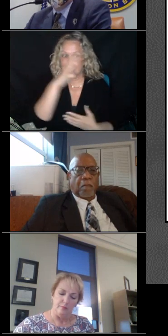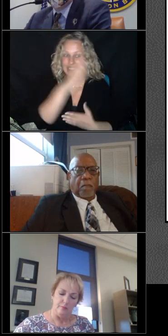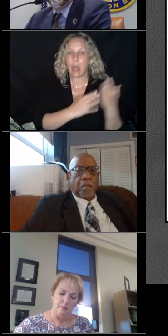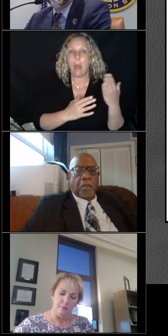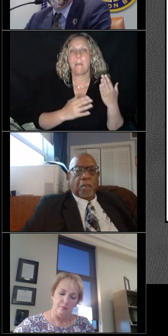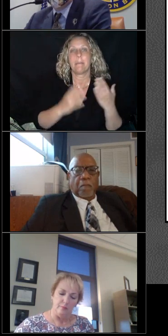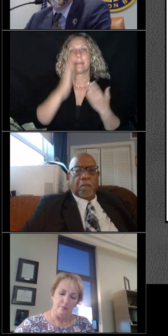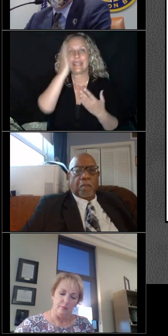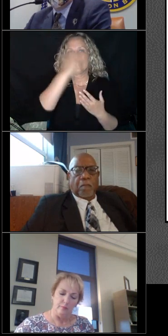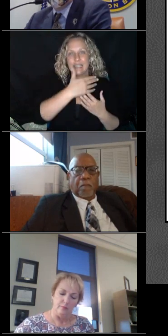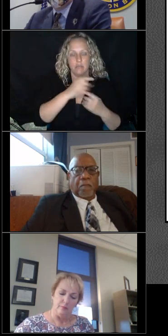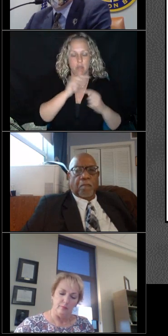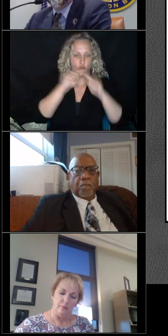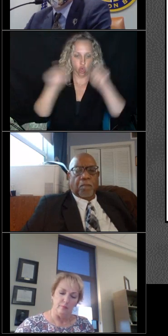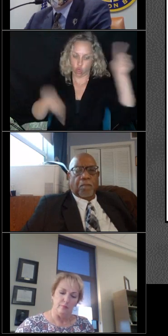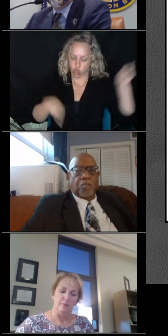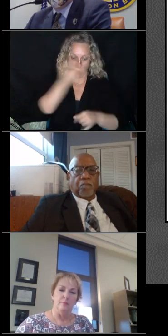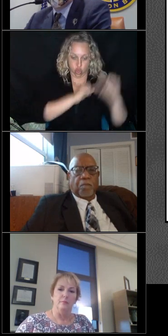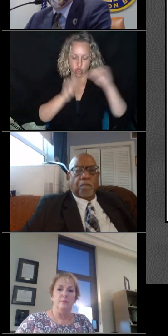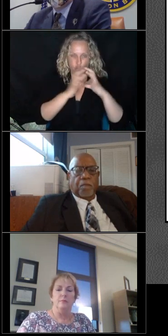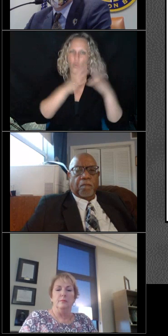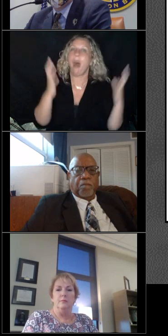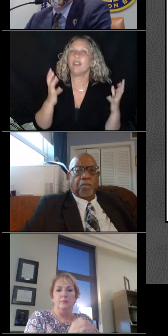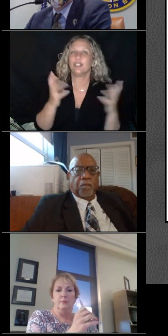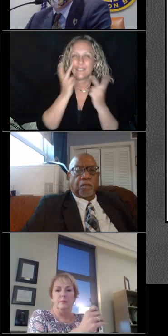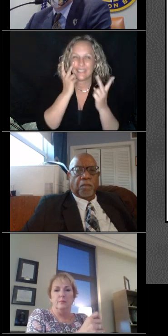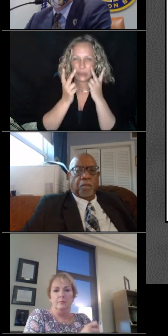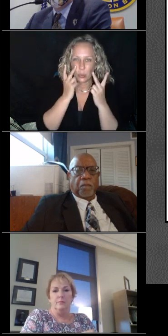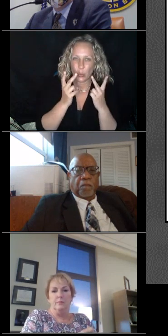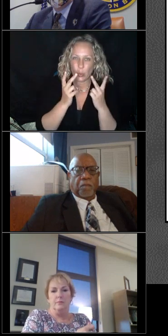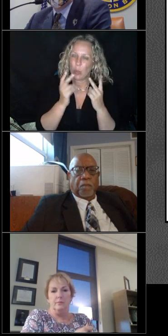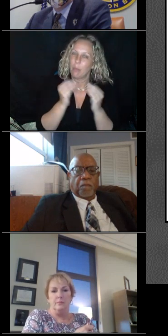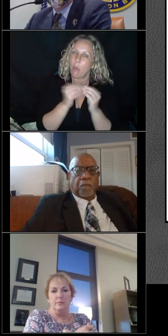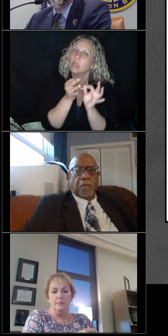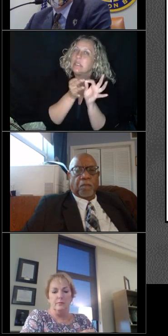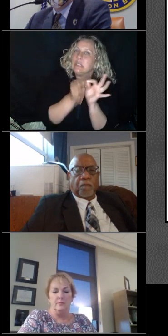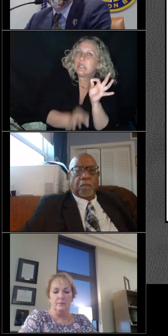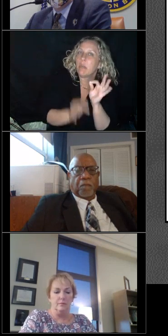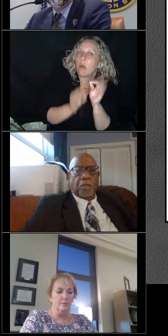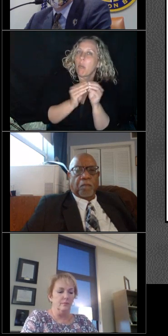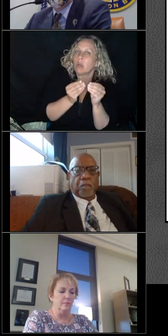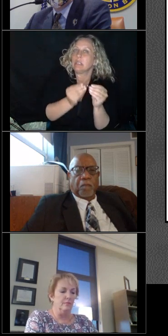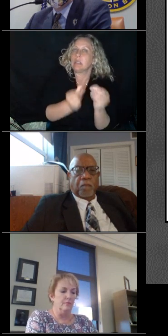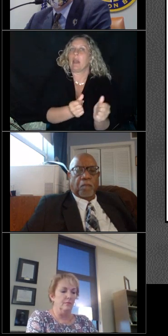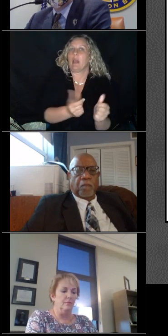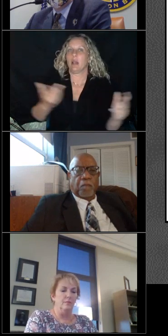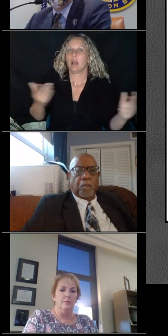all the different demarcation lines and things. So I'm in favor of a more kind of fluid or solid